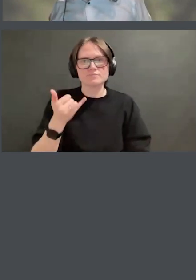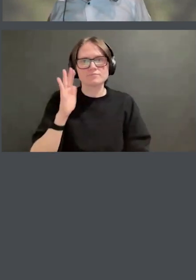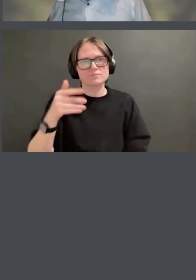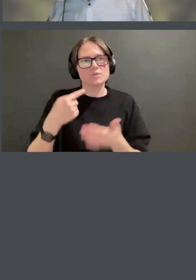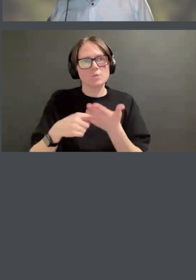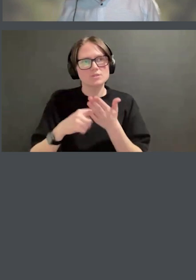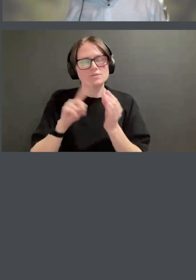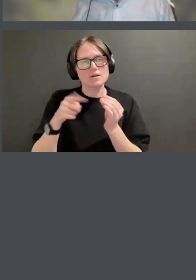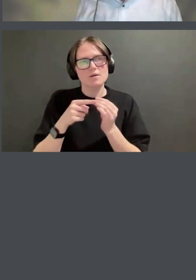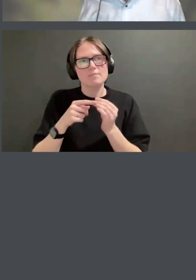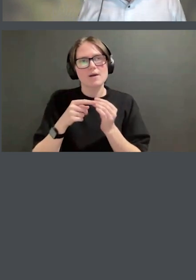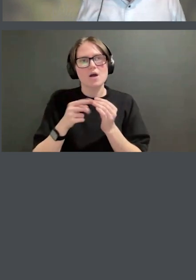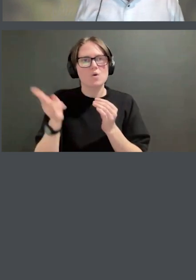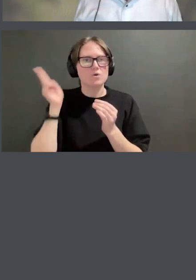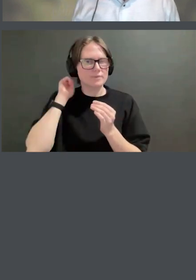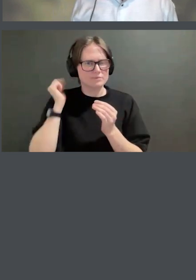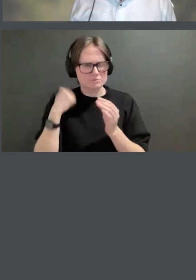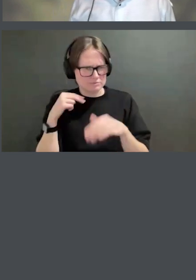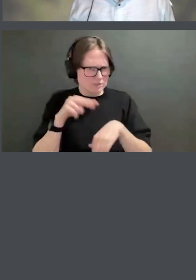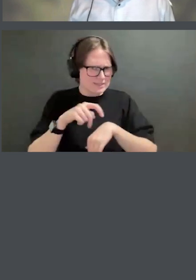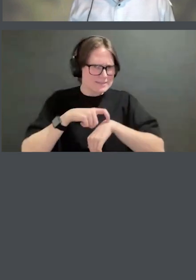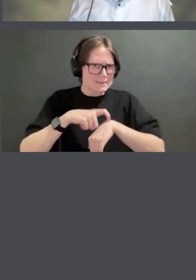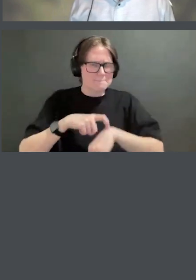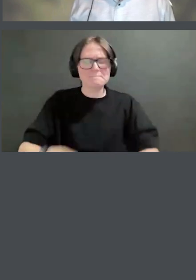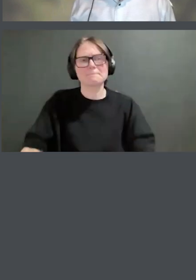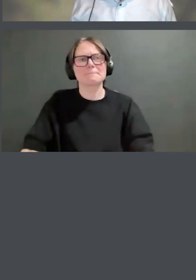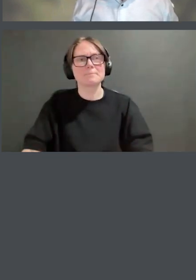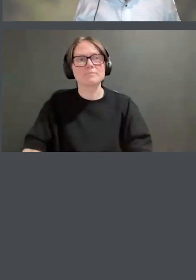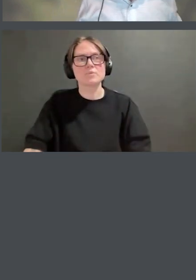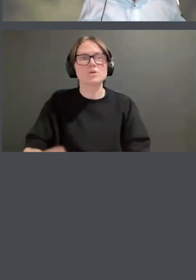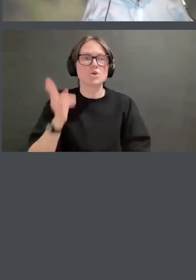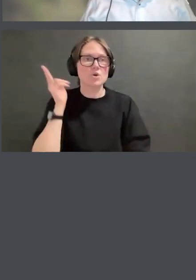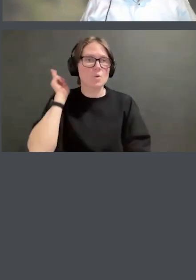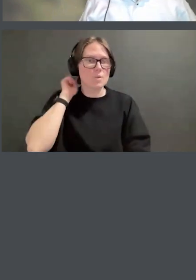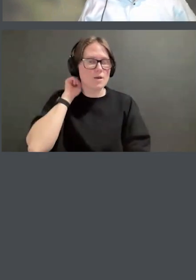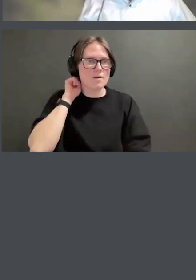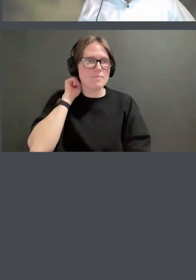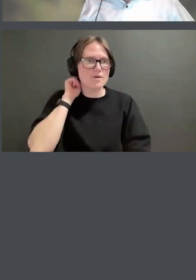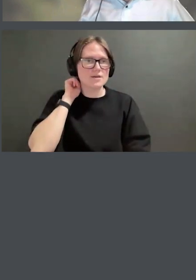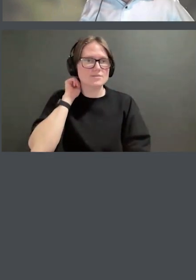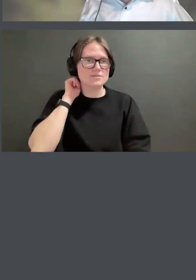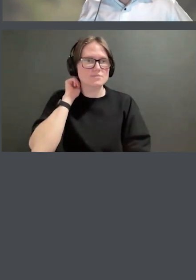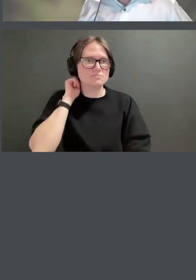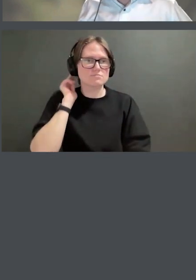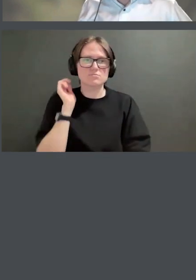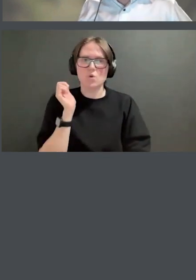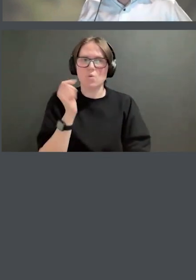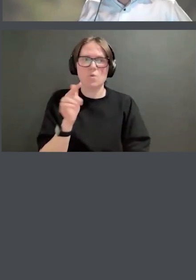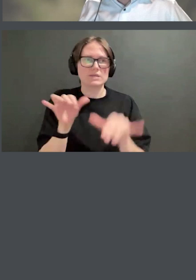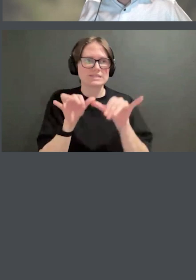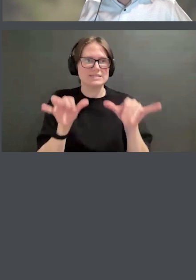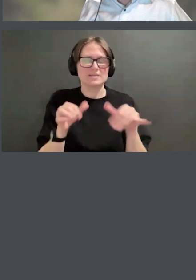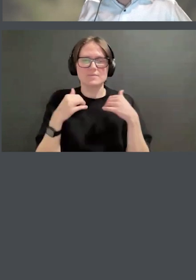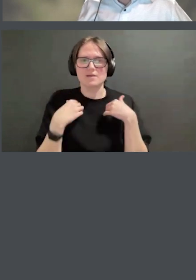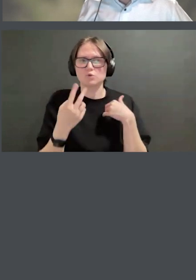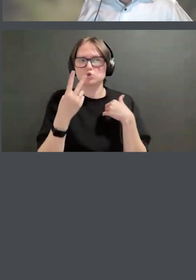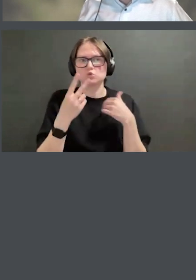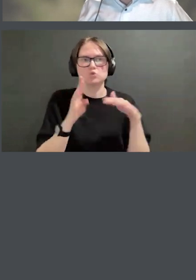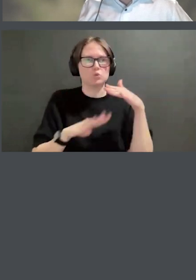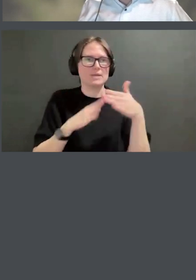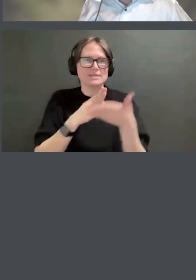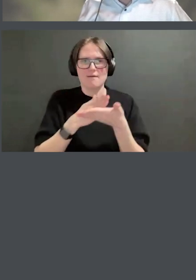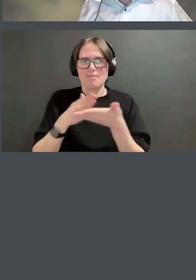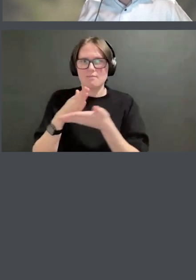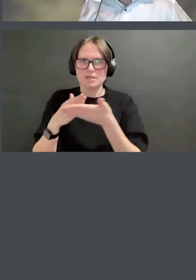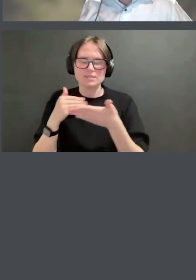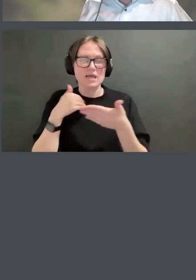cochlear implants, just checking my time. Cochlear implants are all systems that have two basic elements.